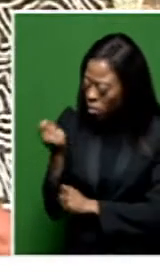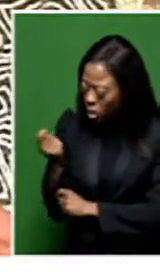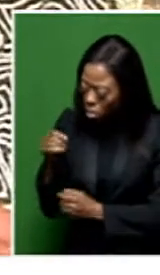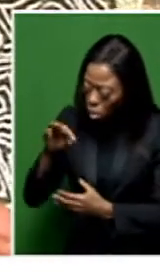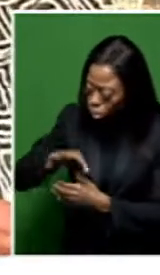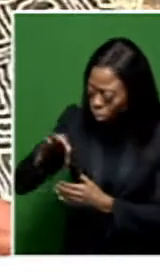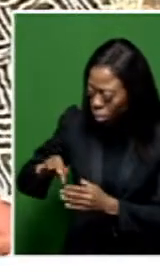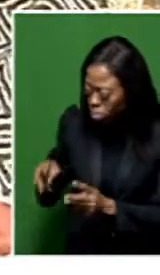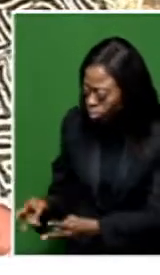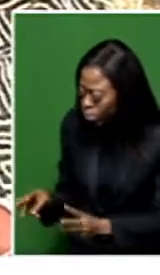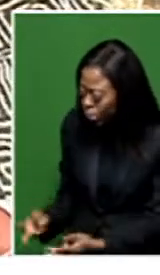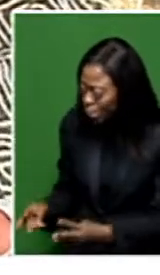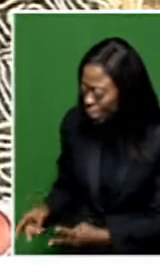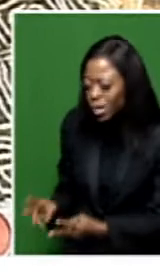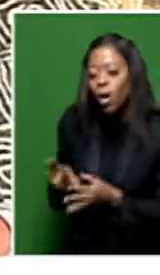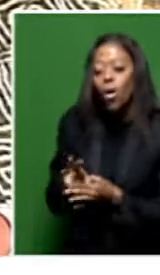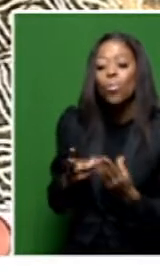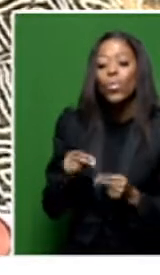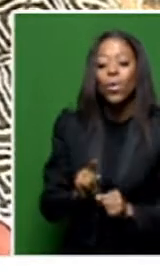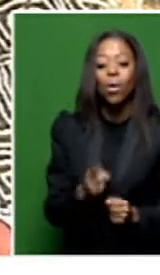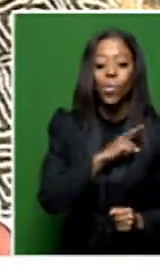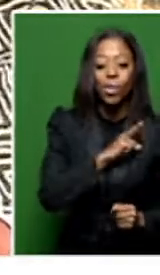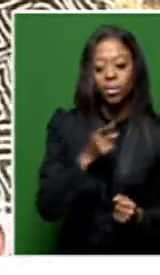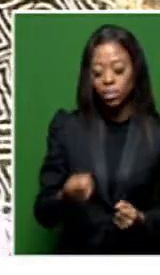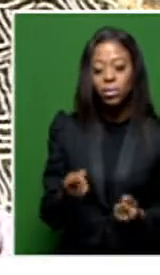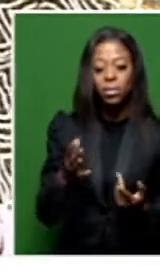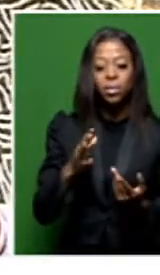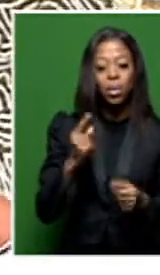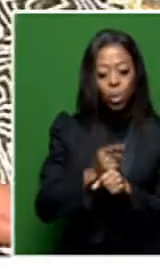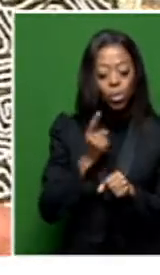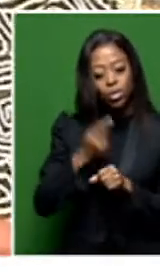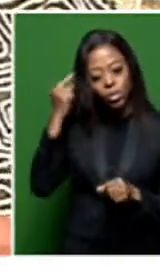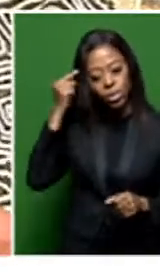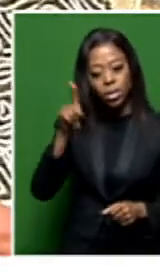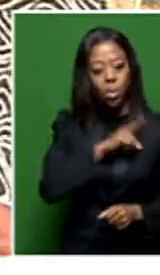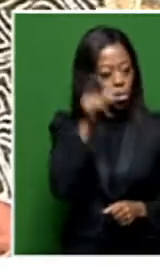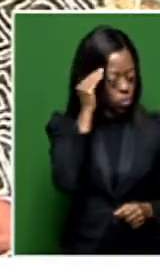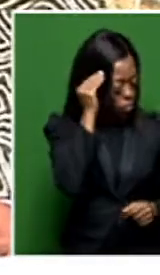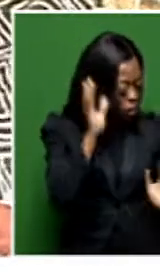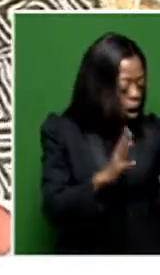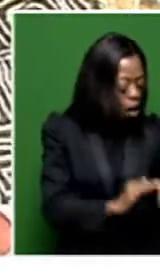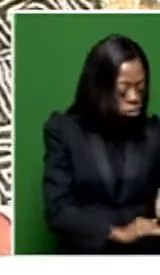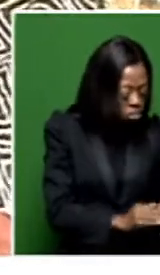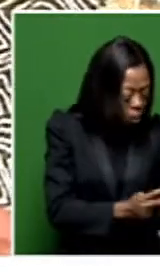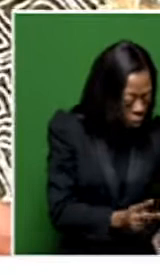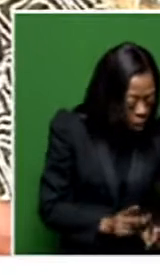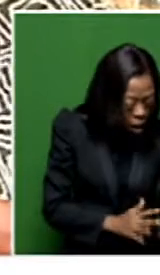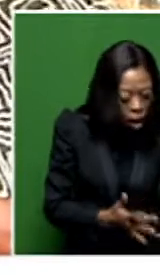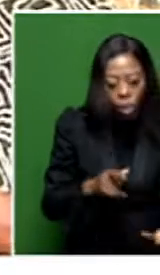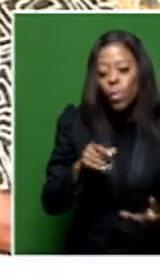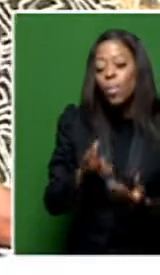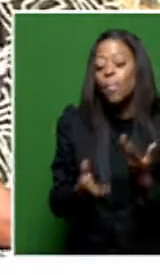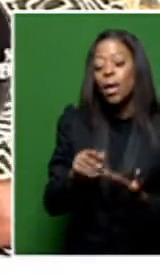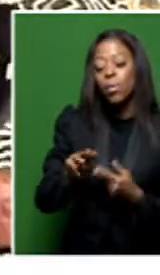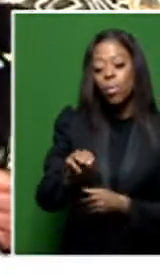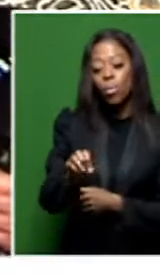just wakes you up and brings consciousness into your being, into your everyday. Because then you know how to grow your vegetables. You know that if I'm growing